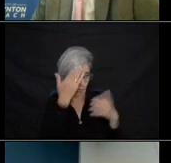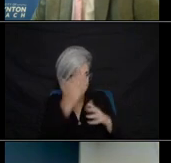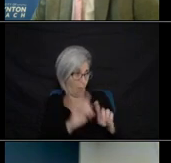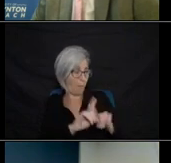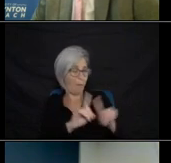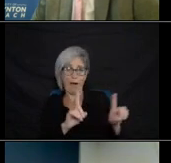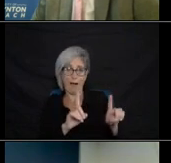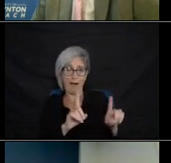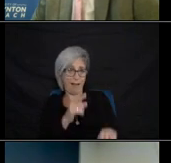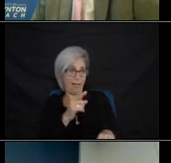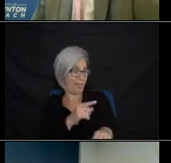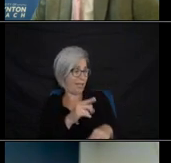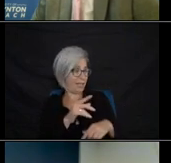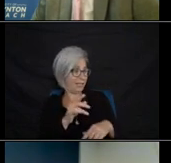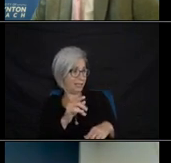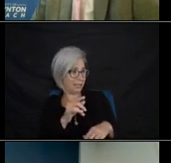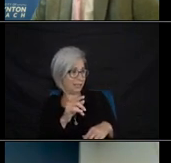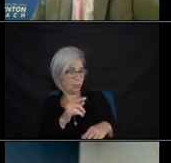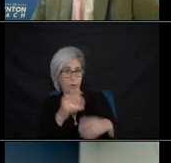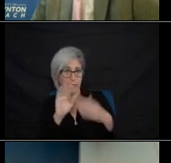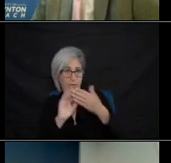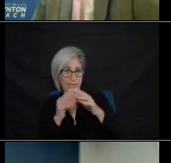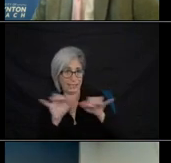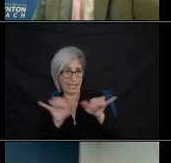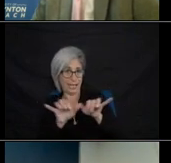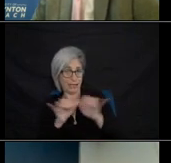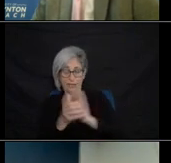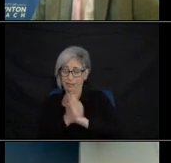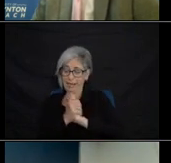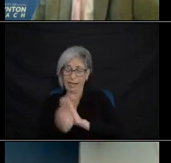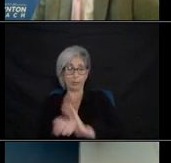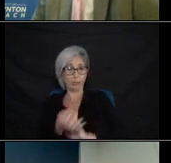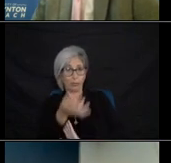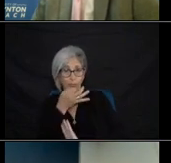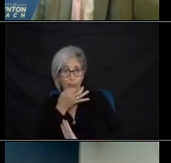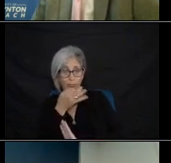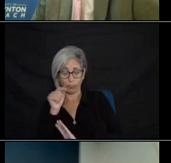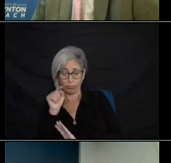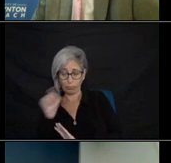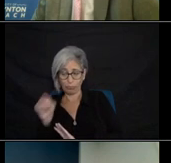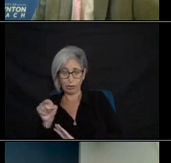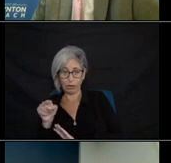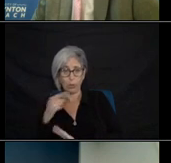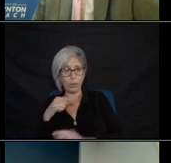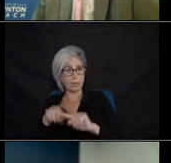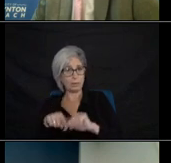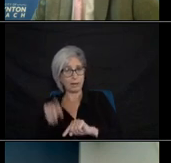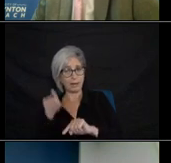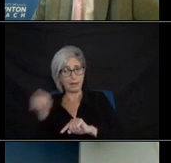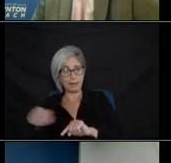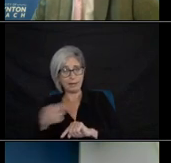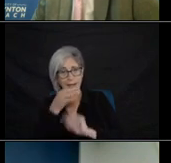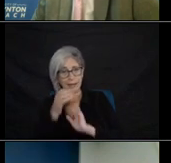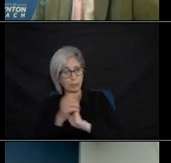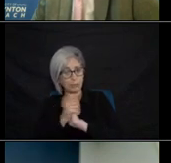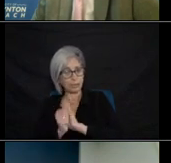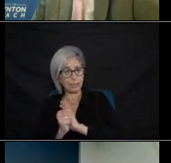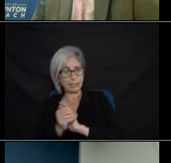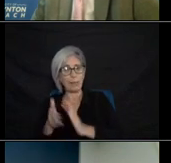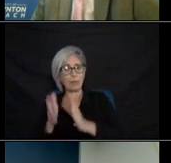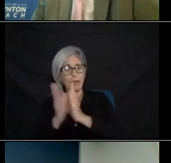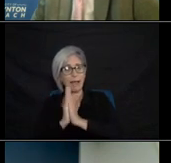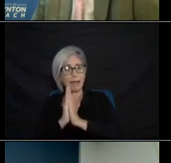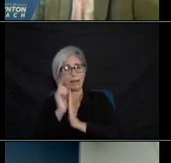no. So that's kind of where the city engineer is, and that's what we're relying on. And so I'm going to ask